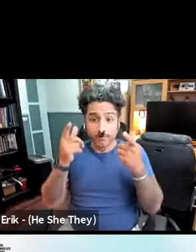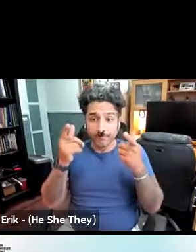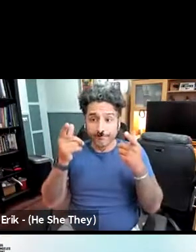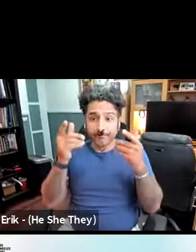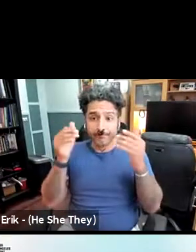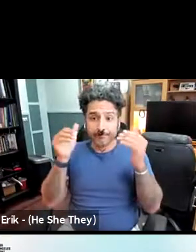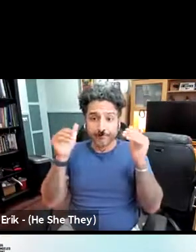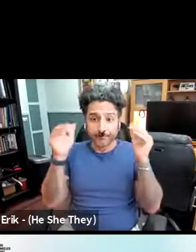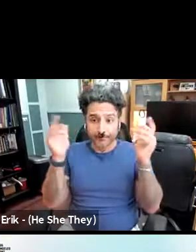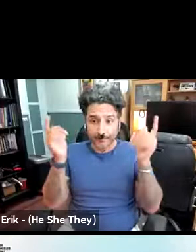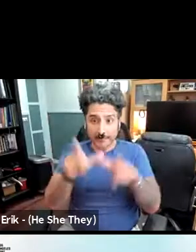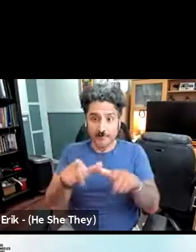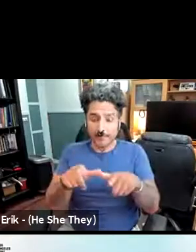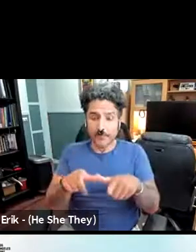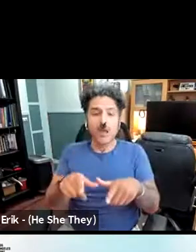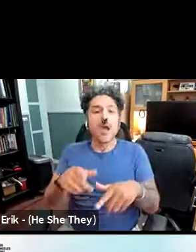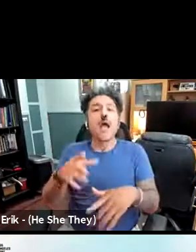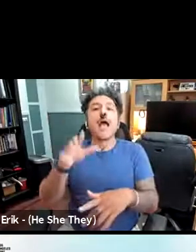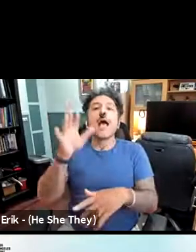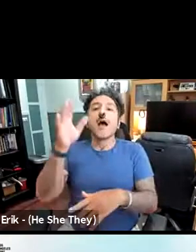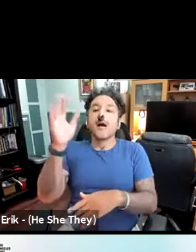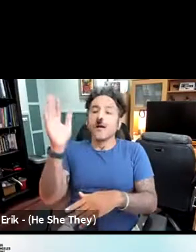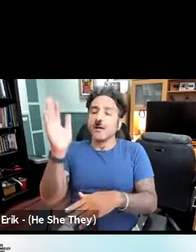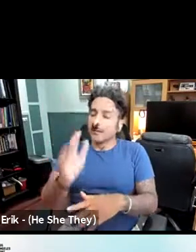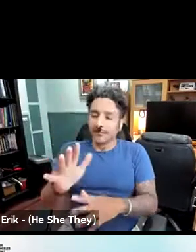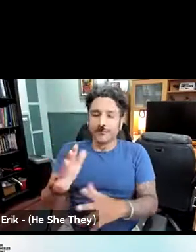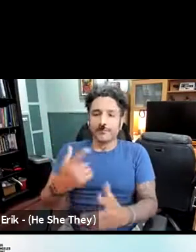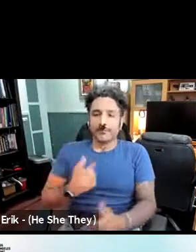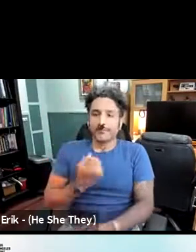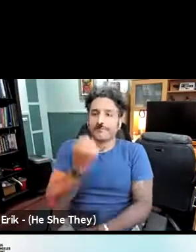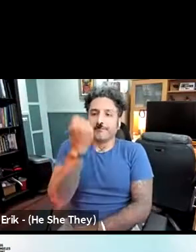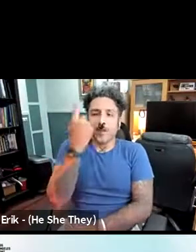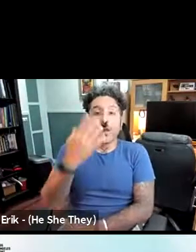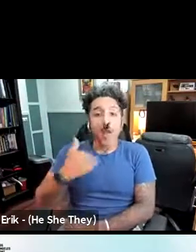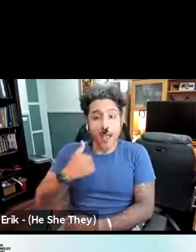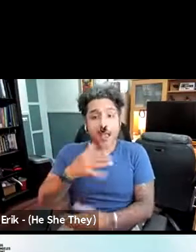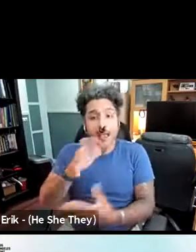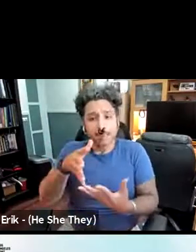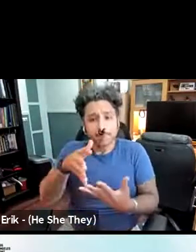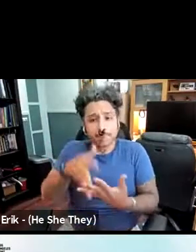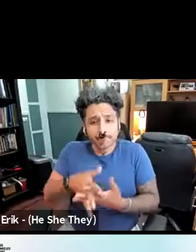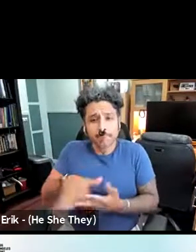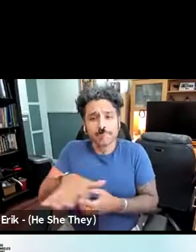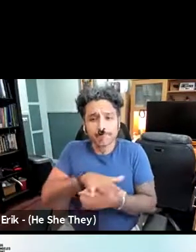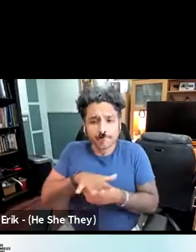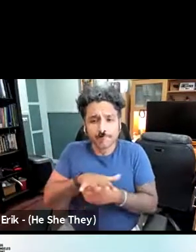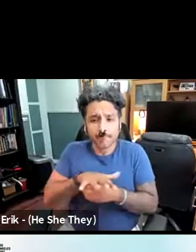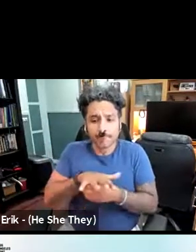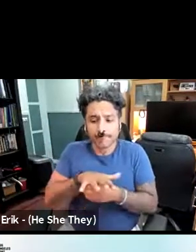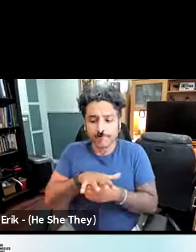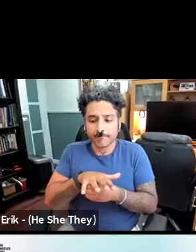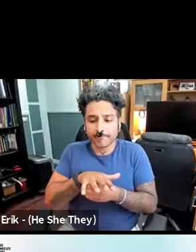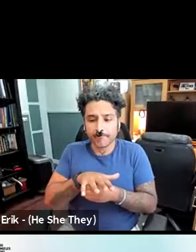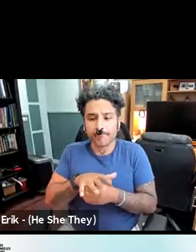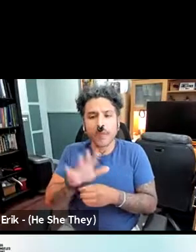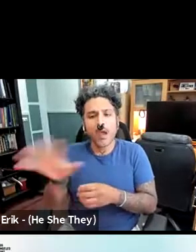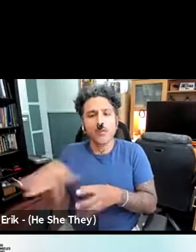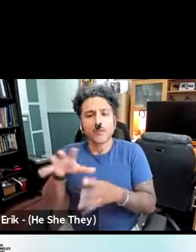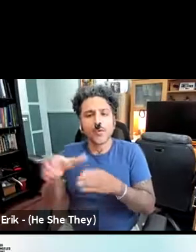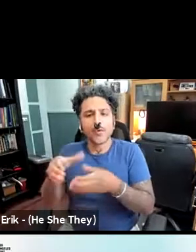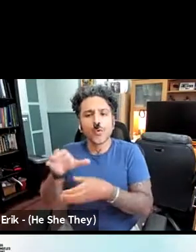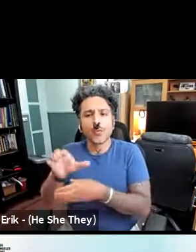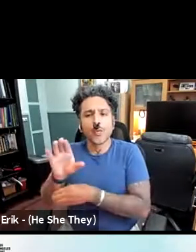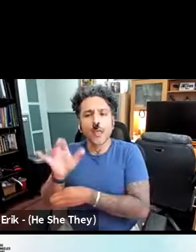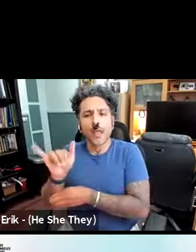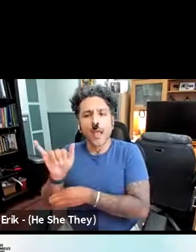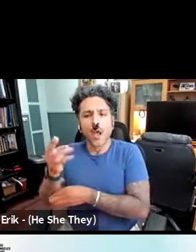that above all made me realize I have a place here. Okay, because we came from, I was in Yahoo groups at 12 and stuff